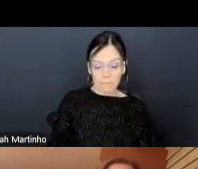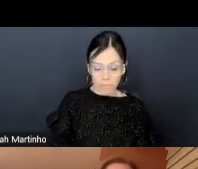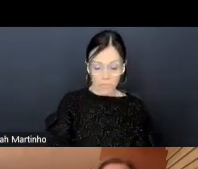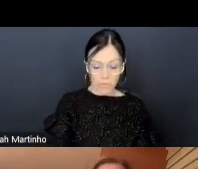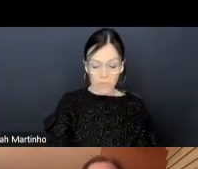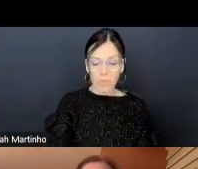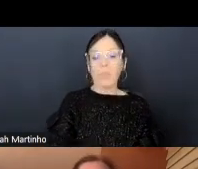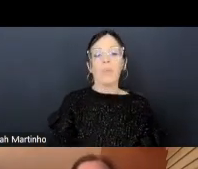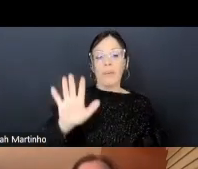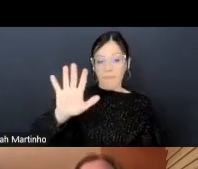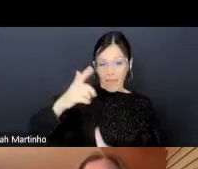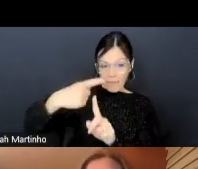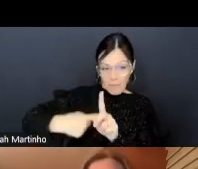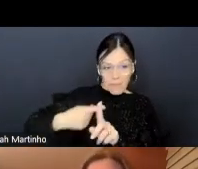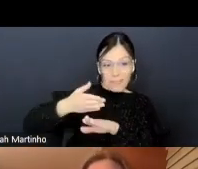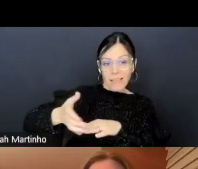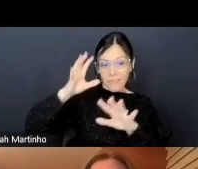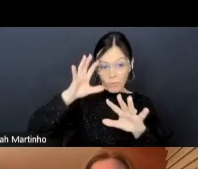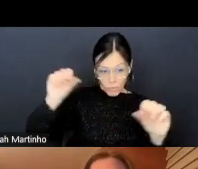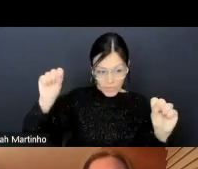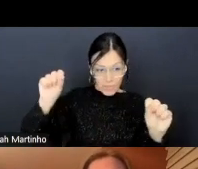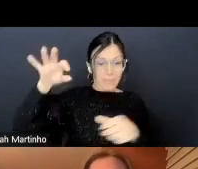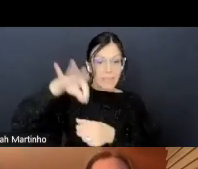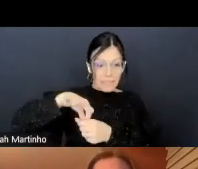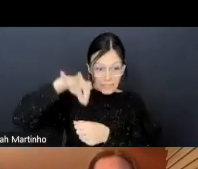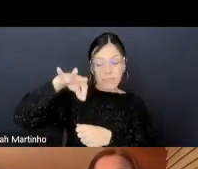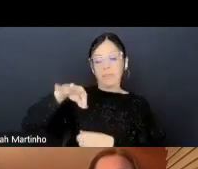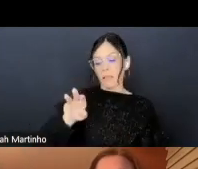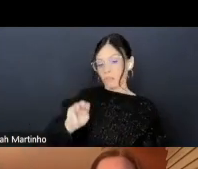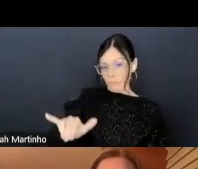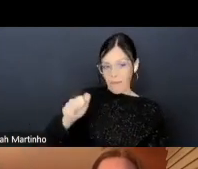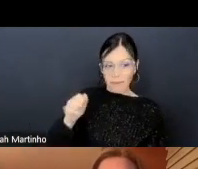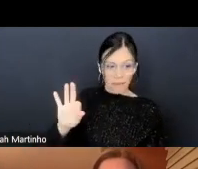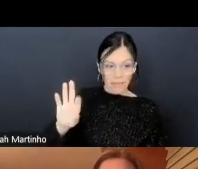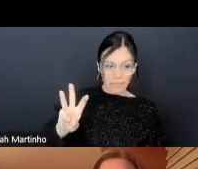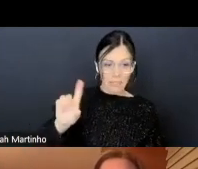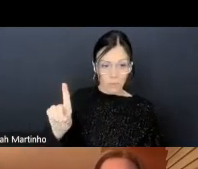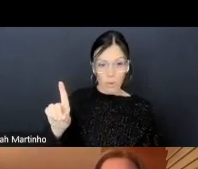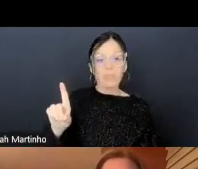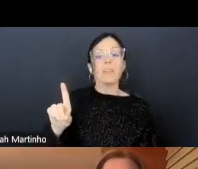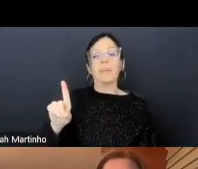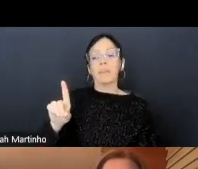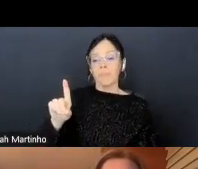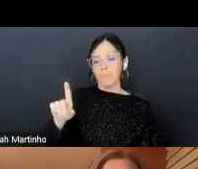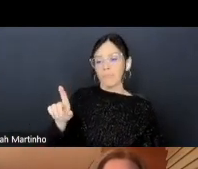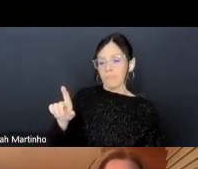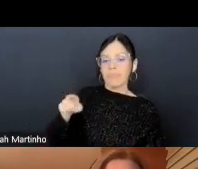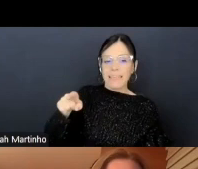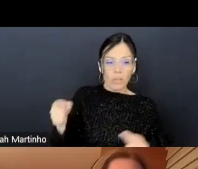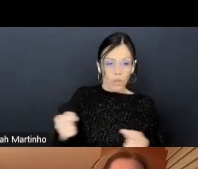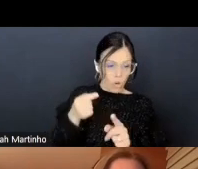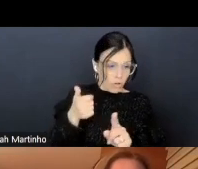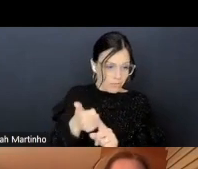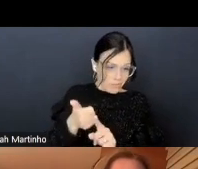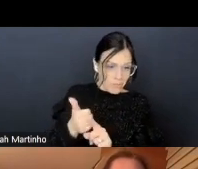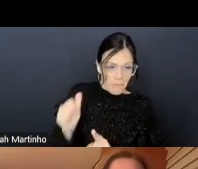five months into his presidency so in may 1961 kennedy entered his back again after